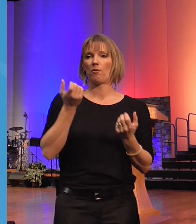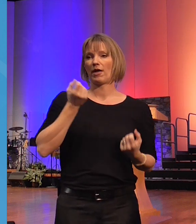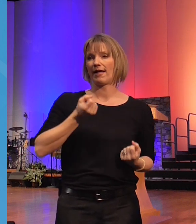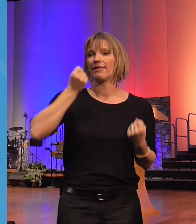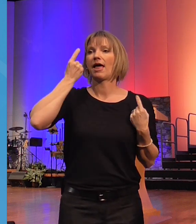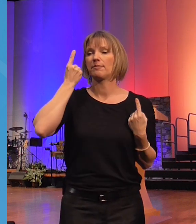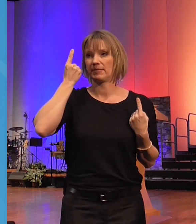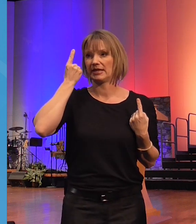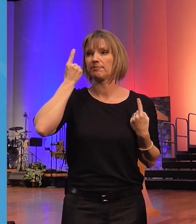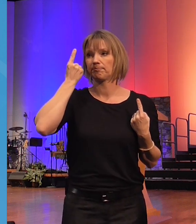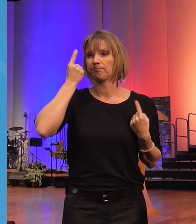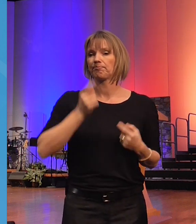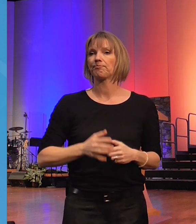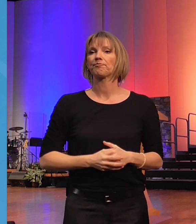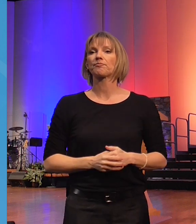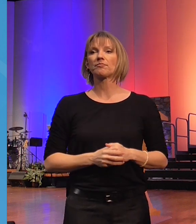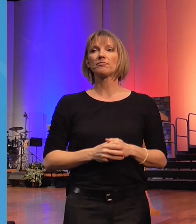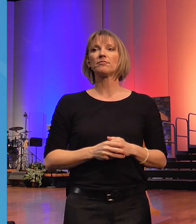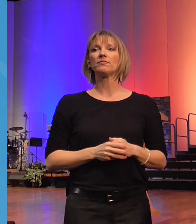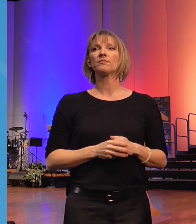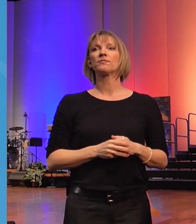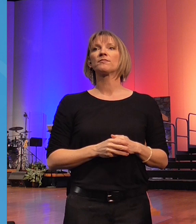and global enlightenment.